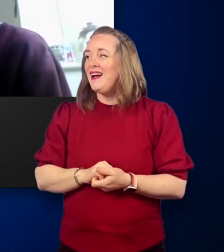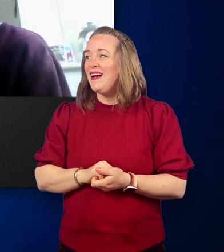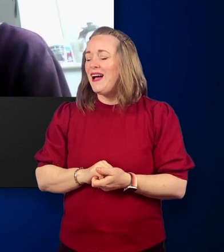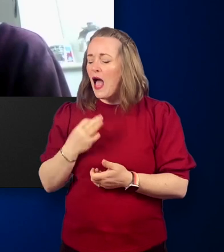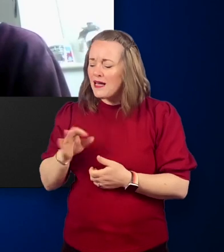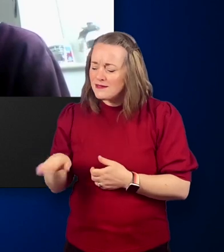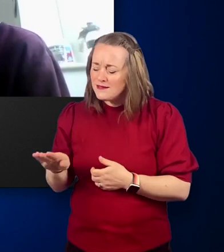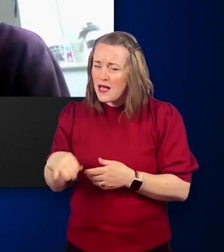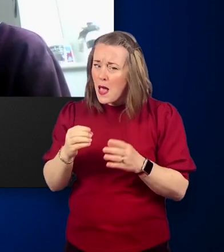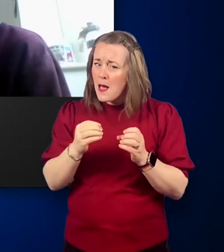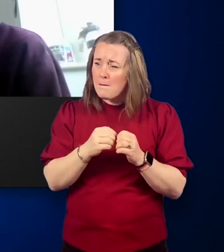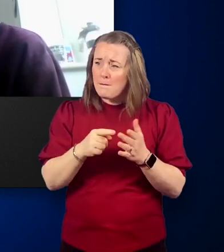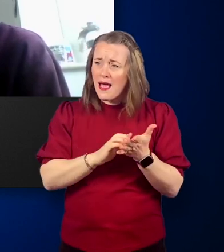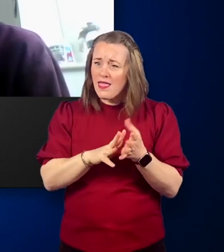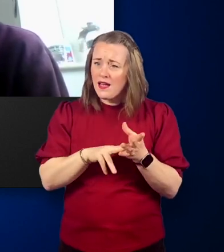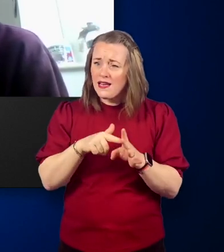who is Bethany's son?